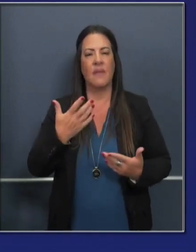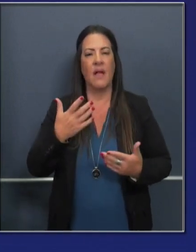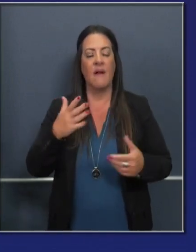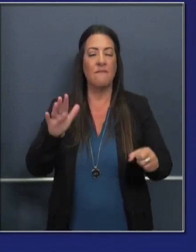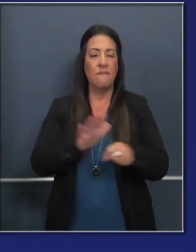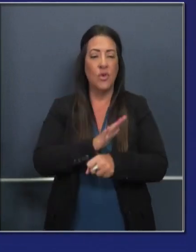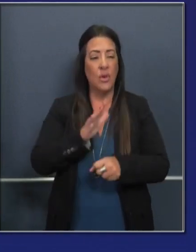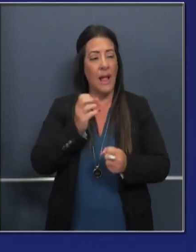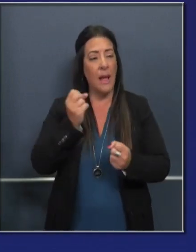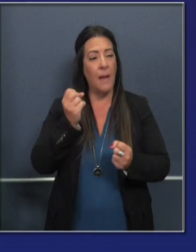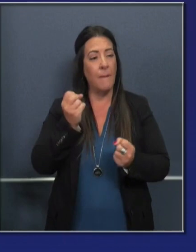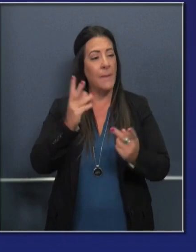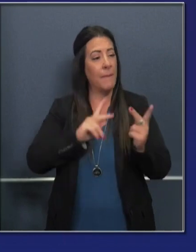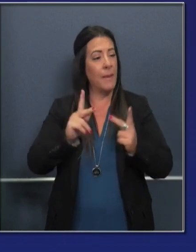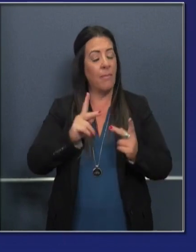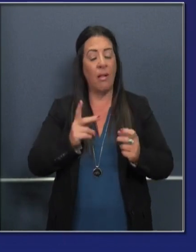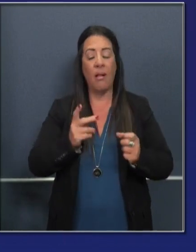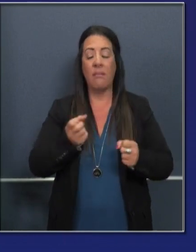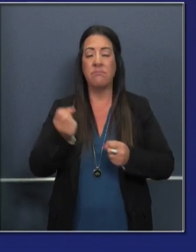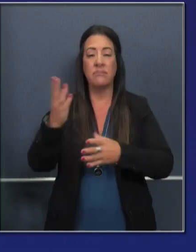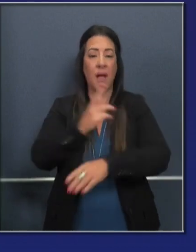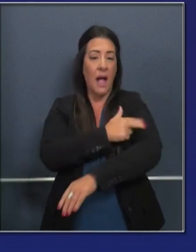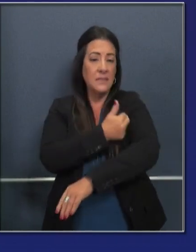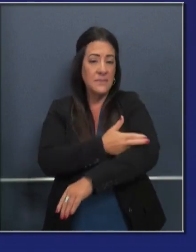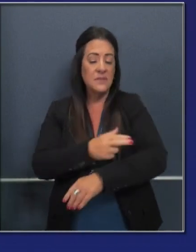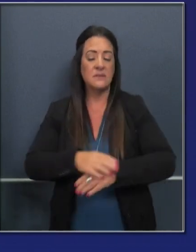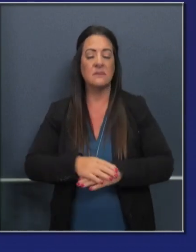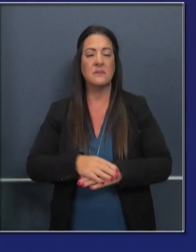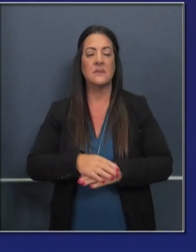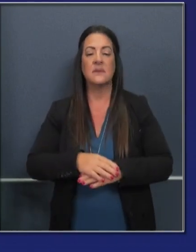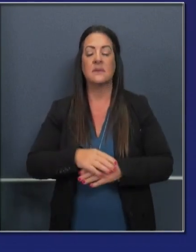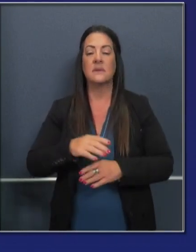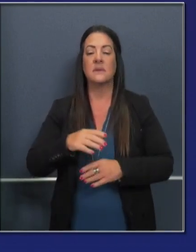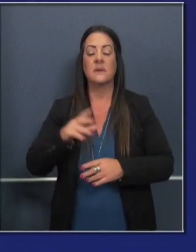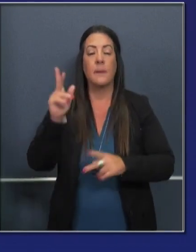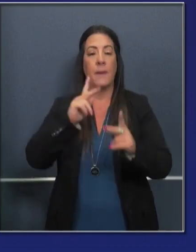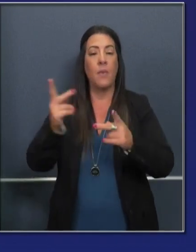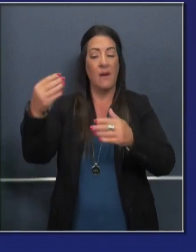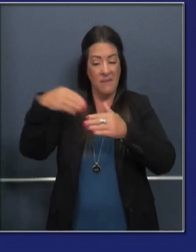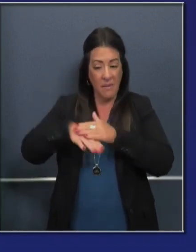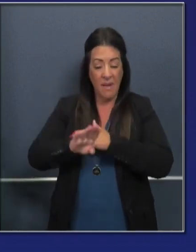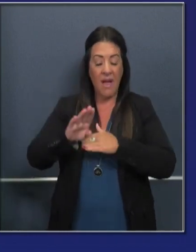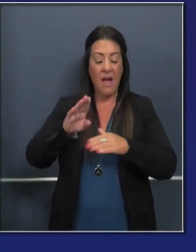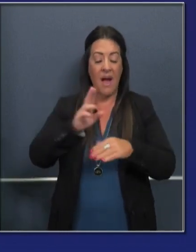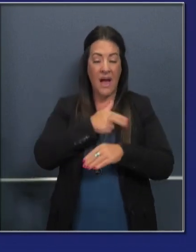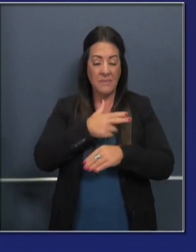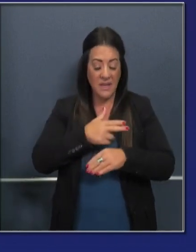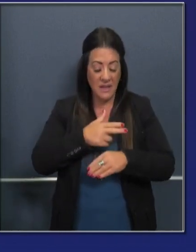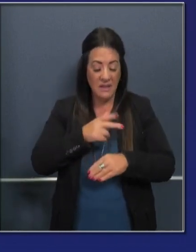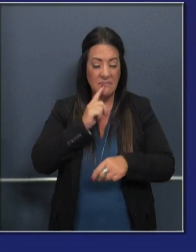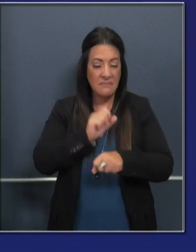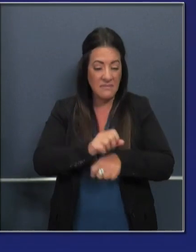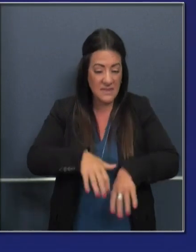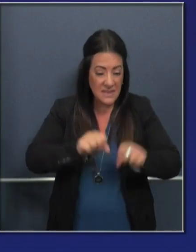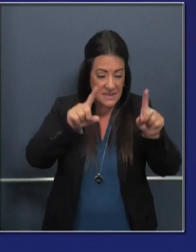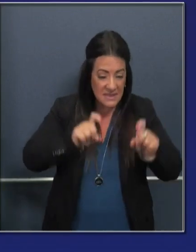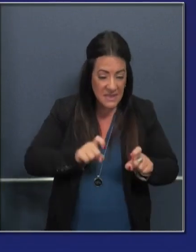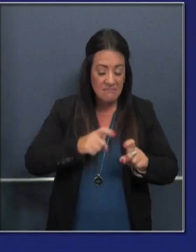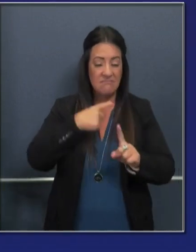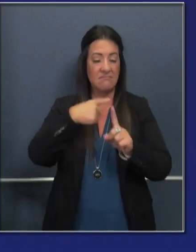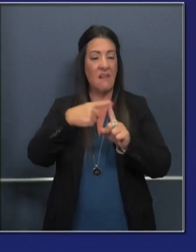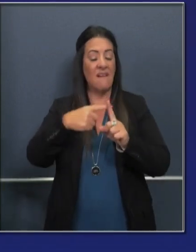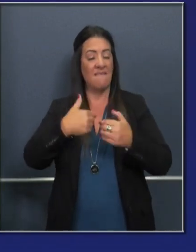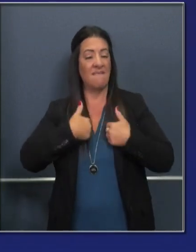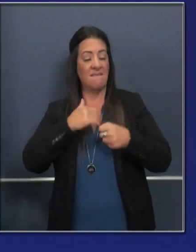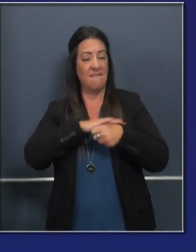of hospitalizations as it relates to people that are coming into our hospitals that test positive for COVID-19.